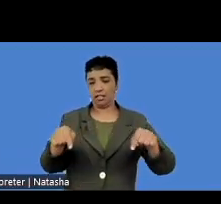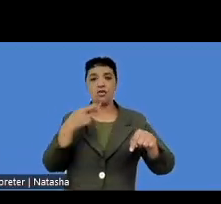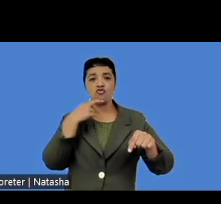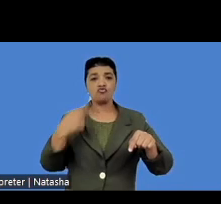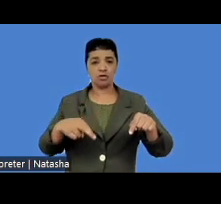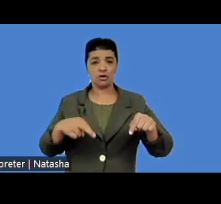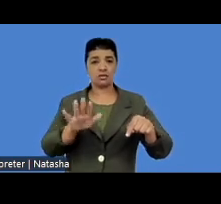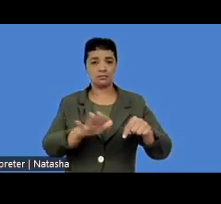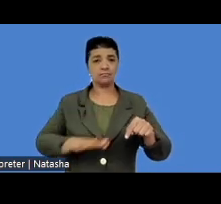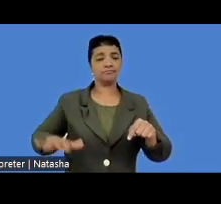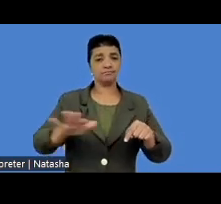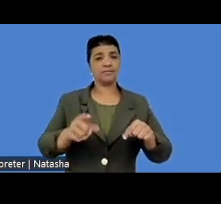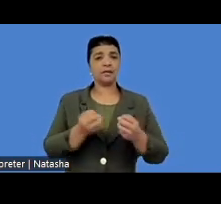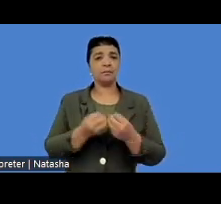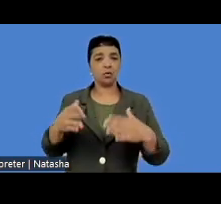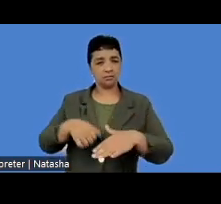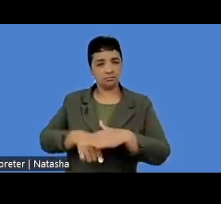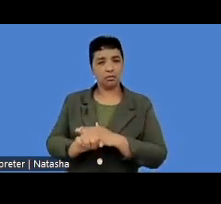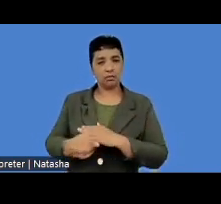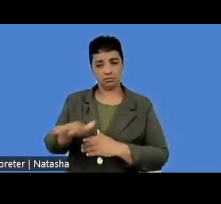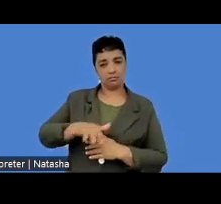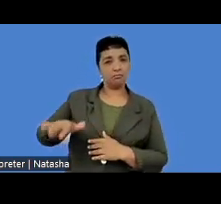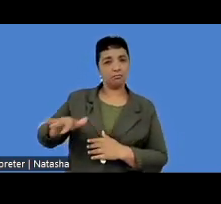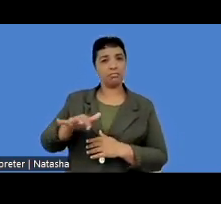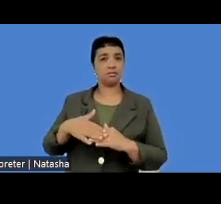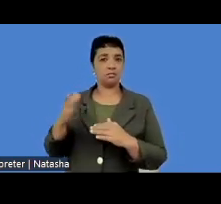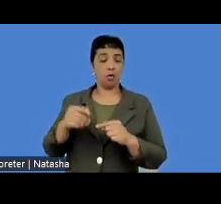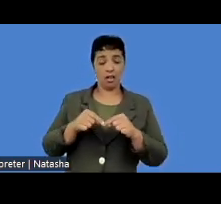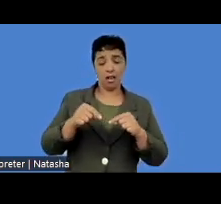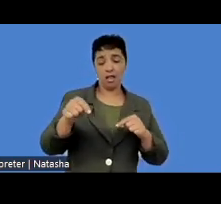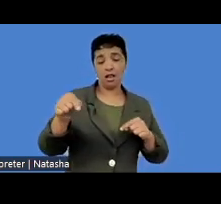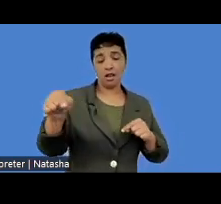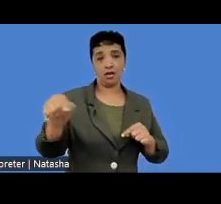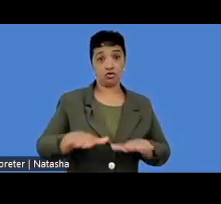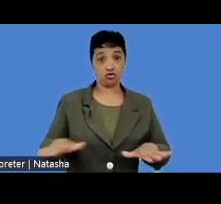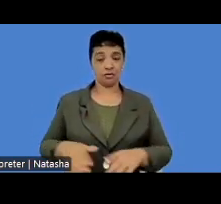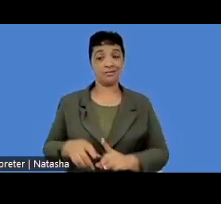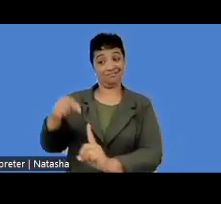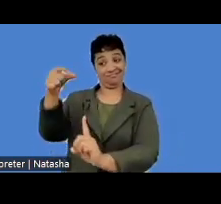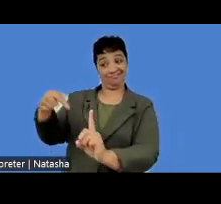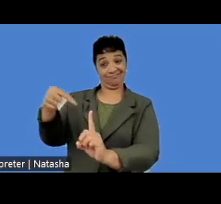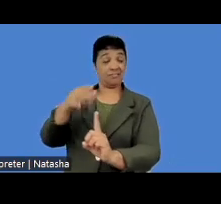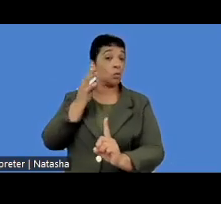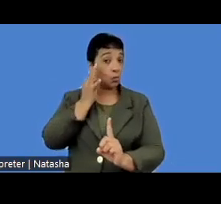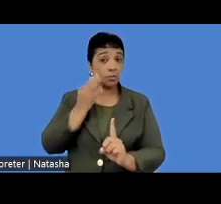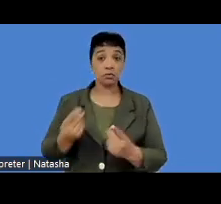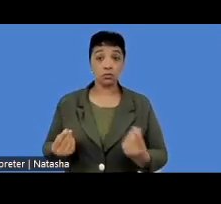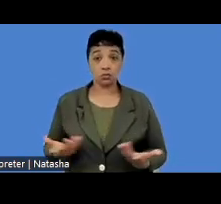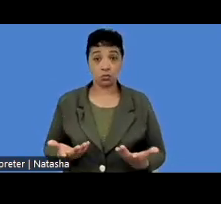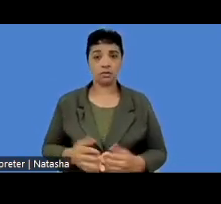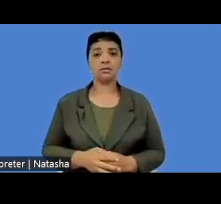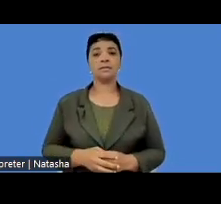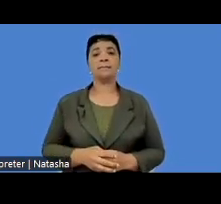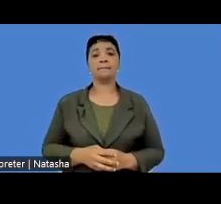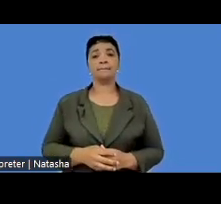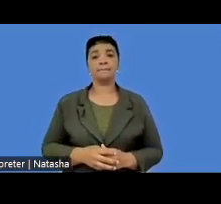children, several thousand of kilometers. And this woman, before the large-scale invasion, finished the process